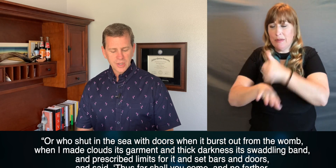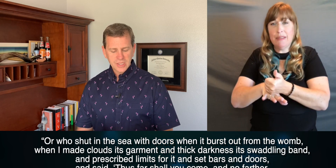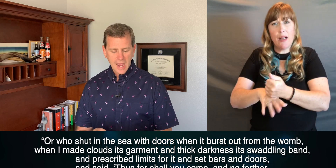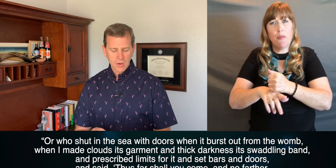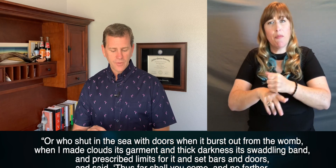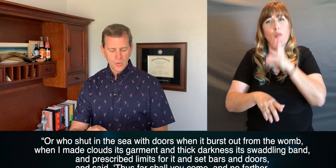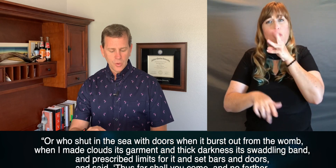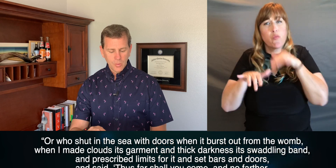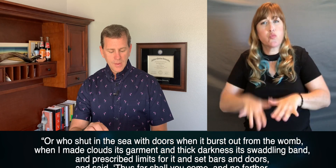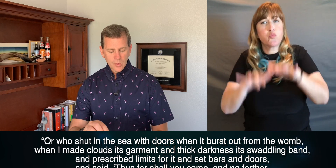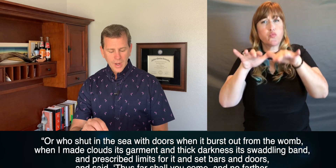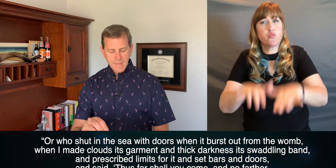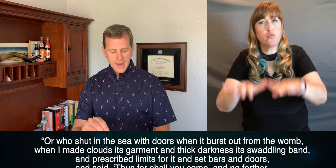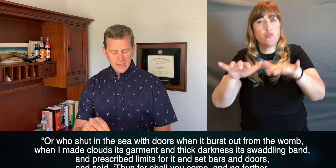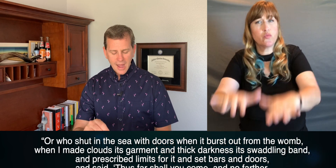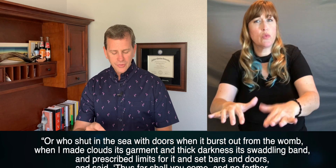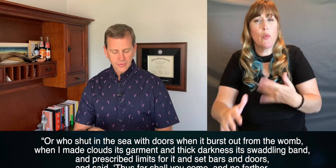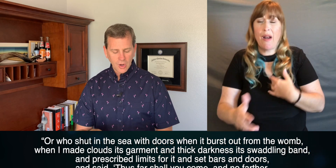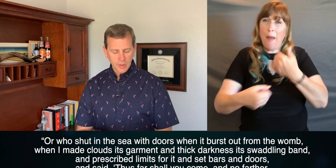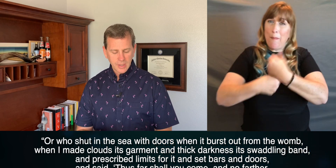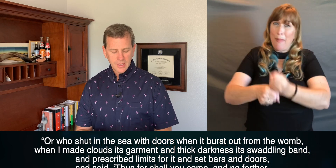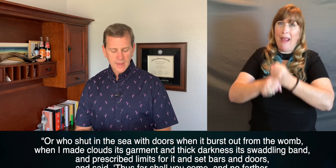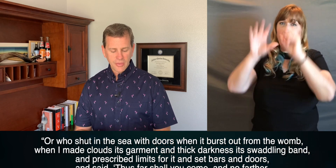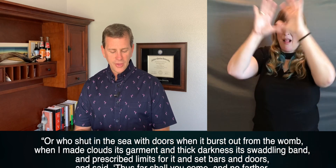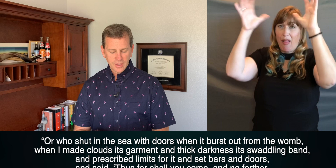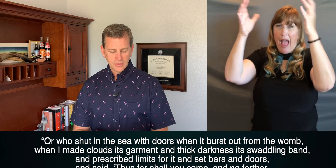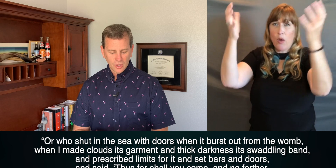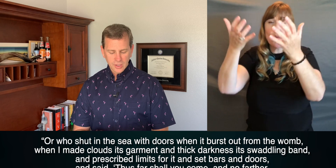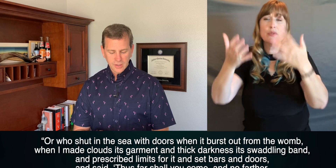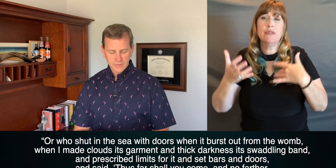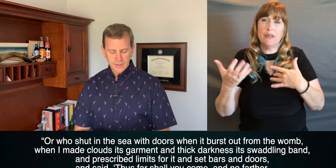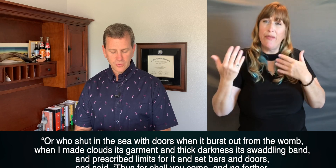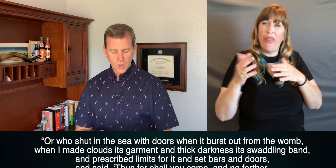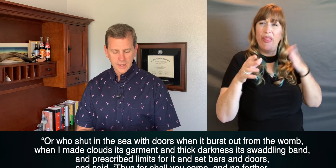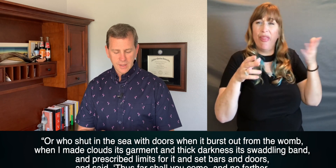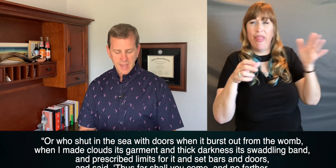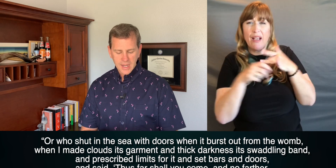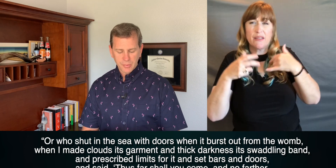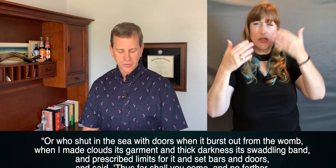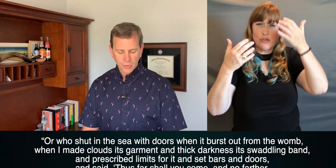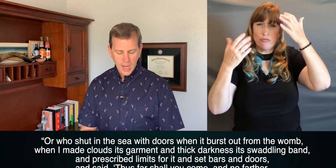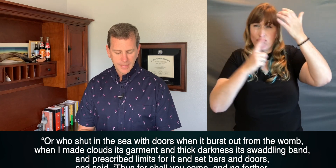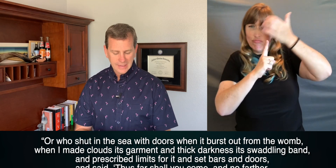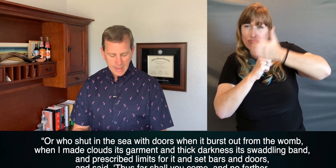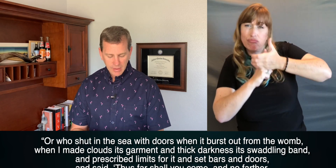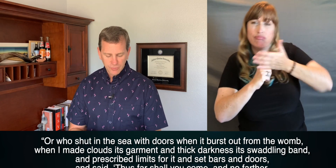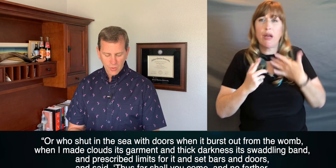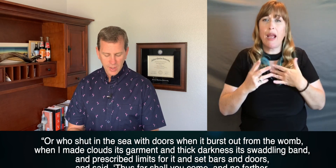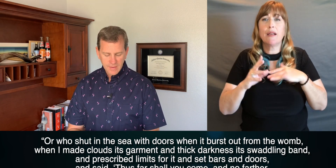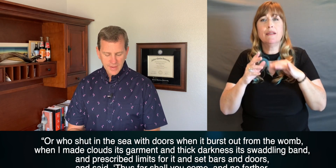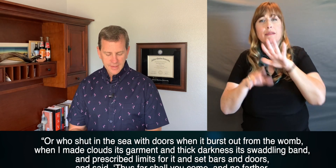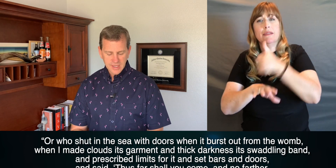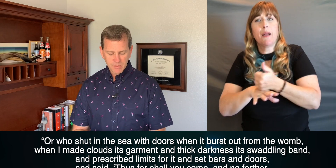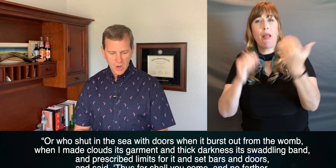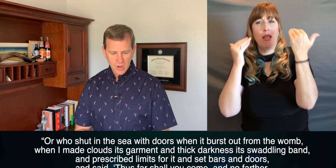it burst out from the womb? When I made clouds its garment and the thick darkness its swaddling band and prescribed limits for